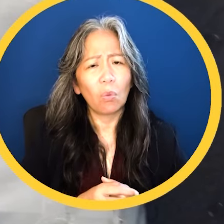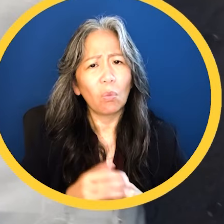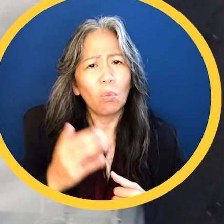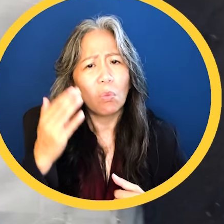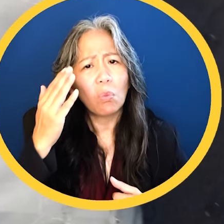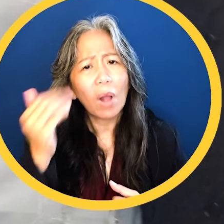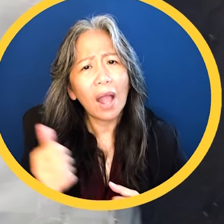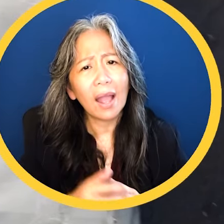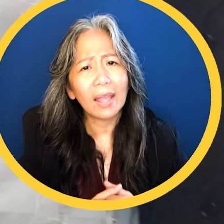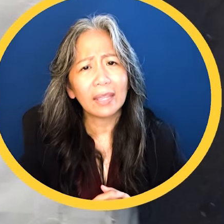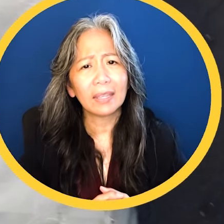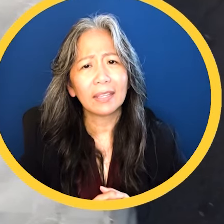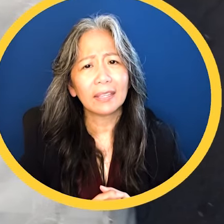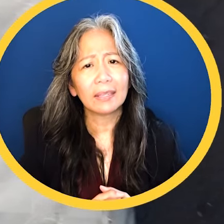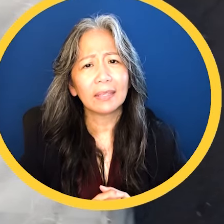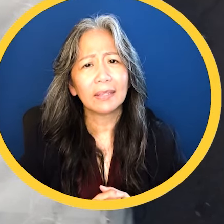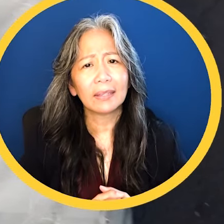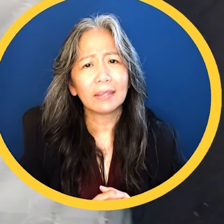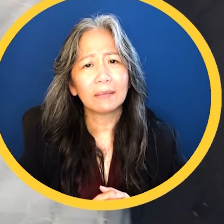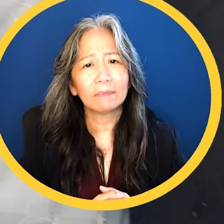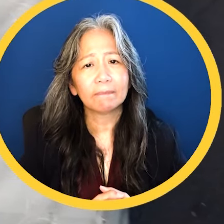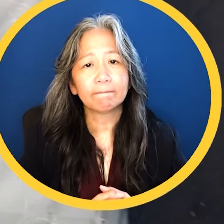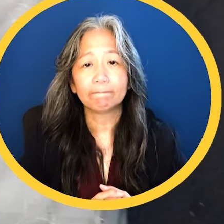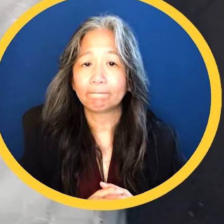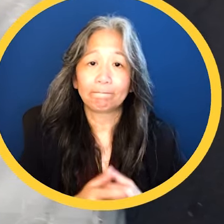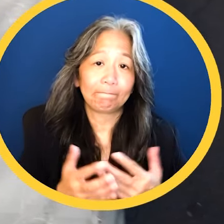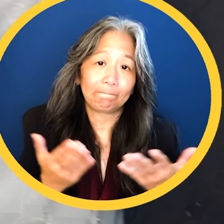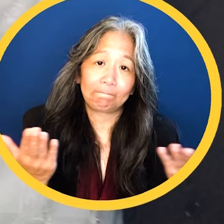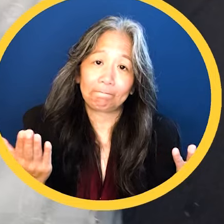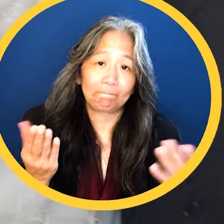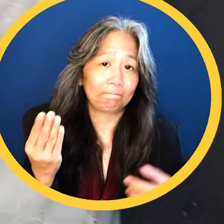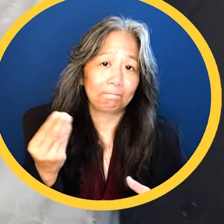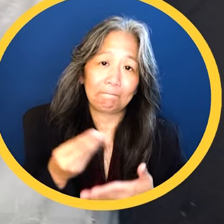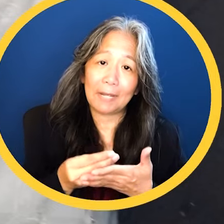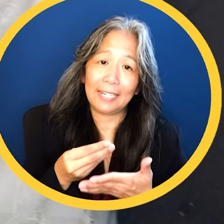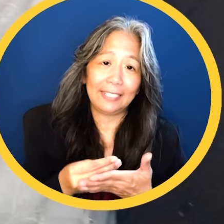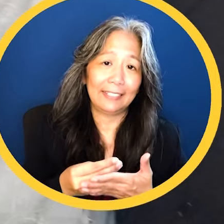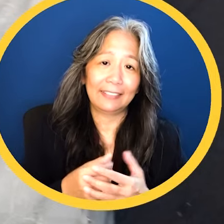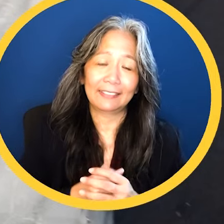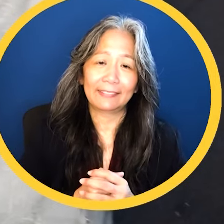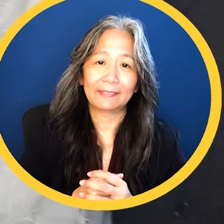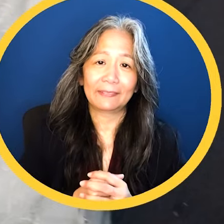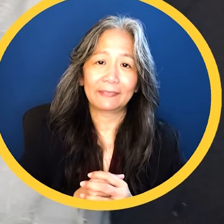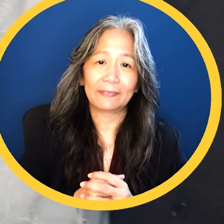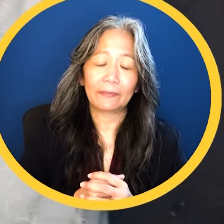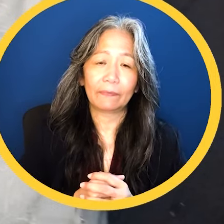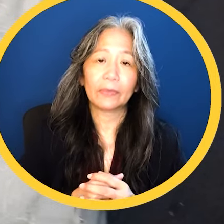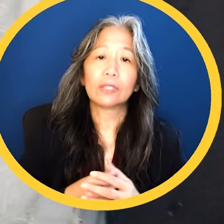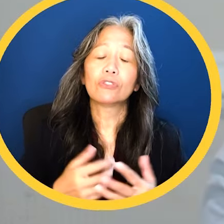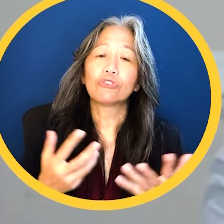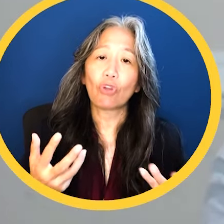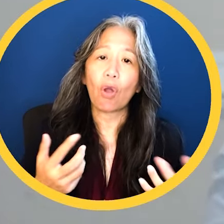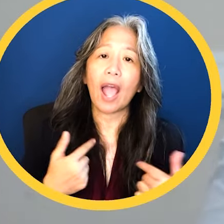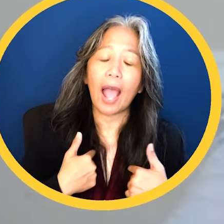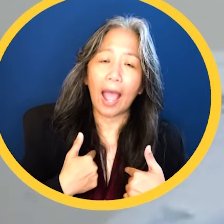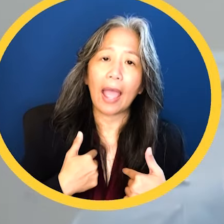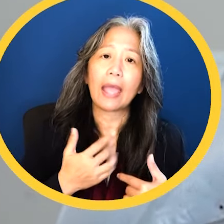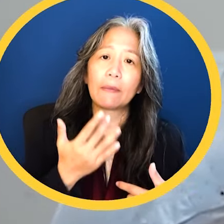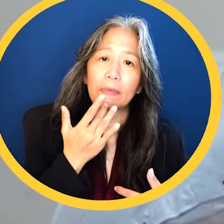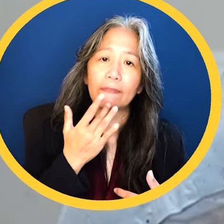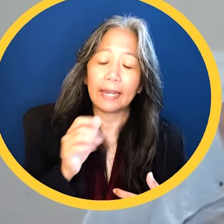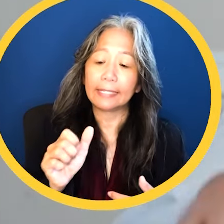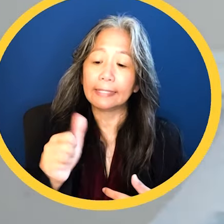And I said, why? She goes, we don't have any money. And so I'd